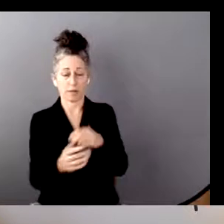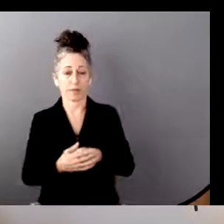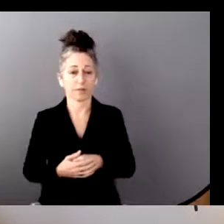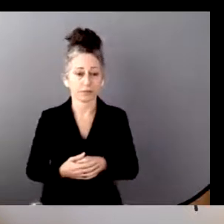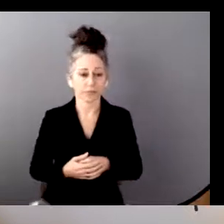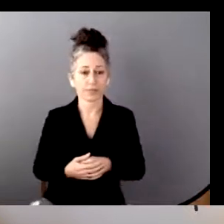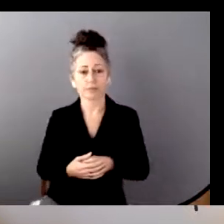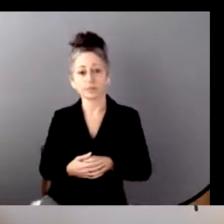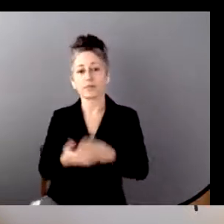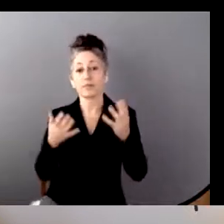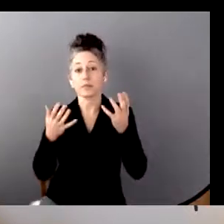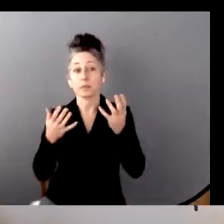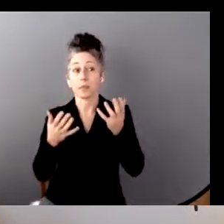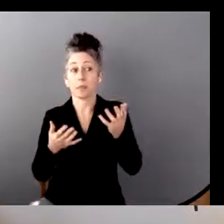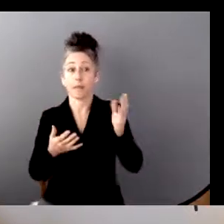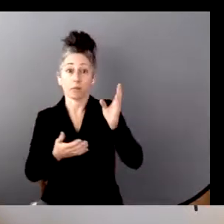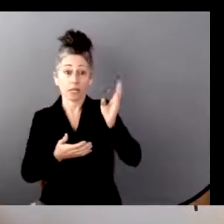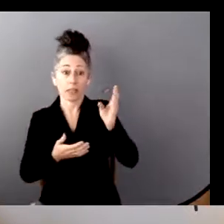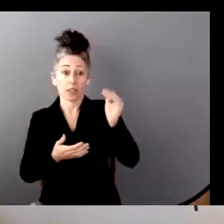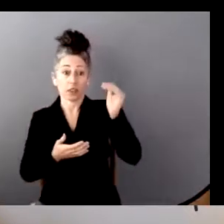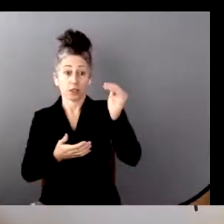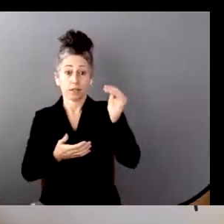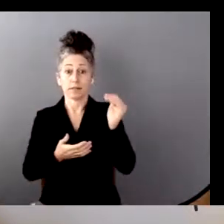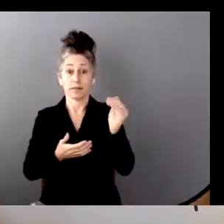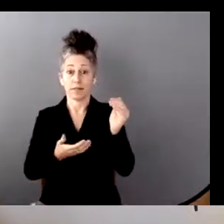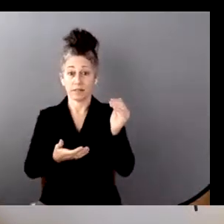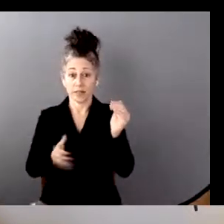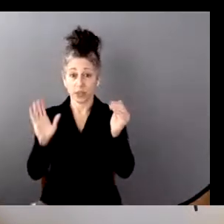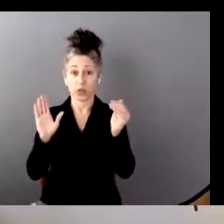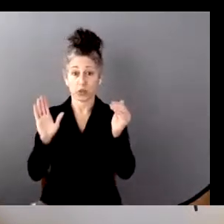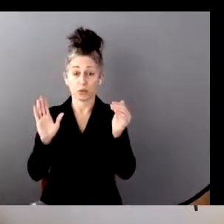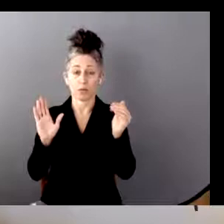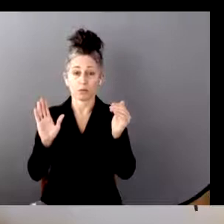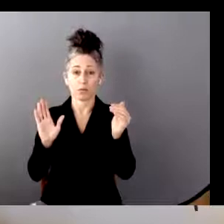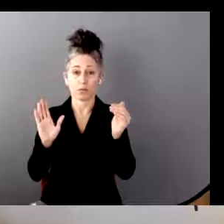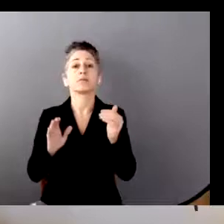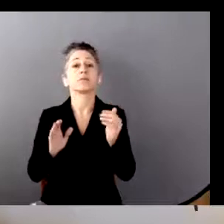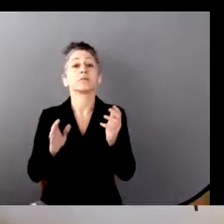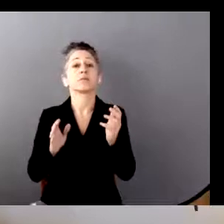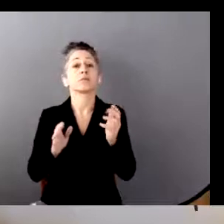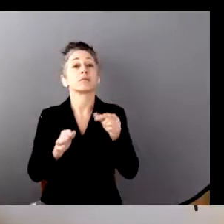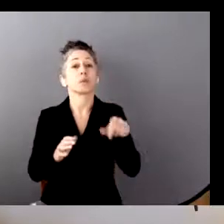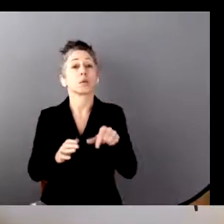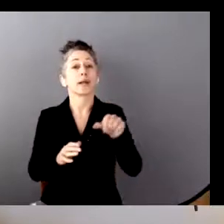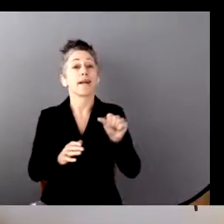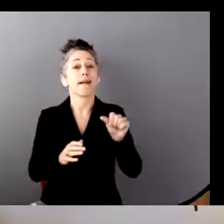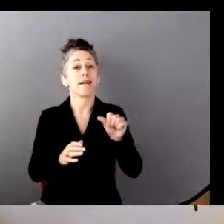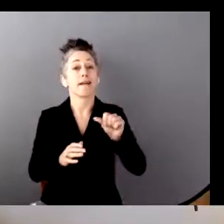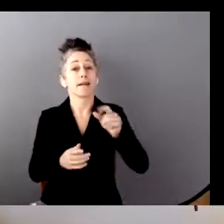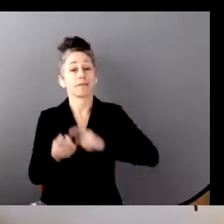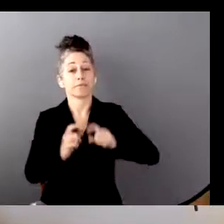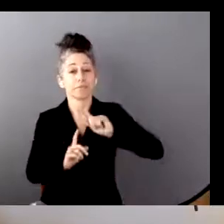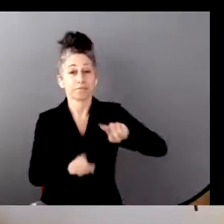After their presentations, we'll take time for questions and answers. And I encourage you